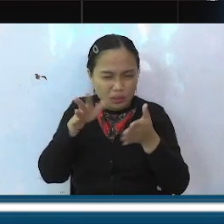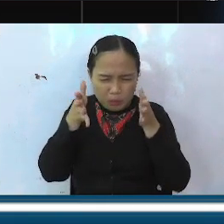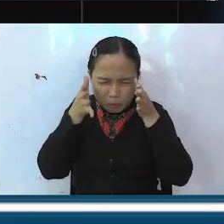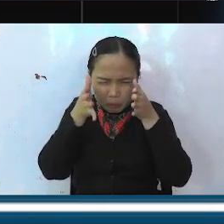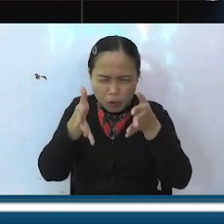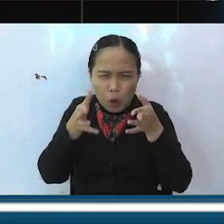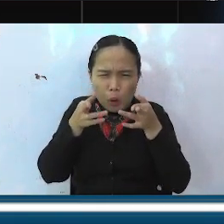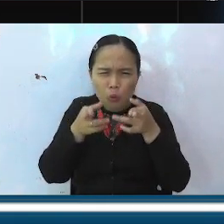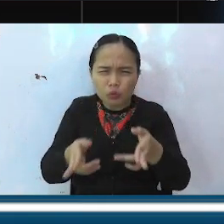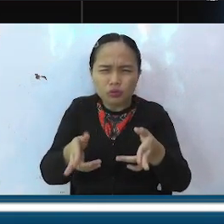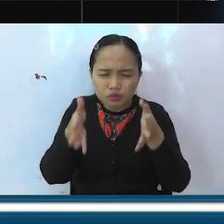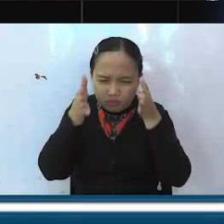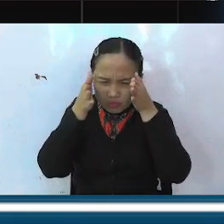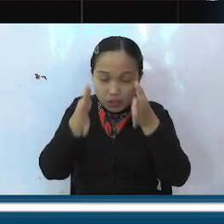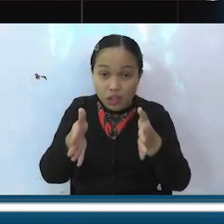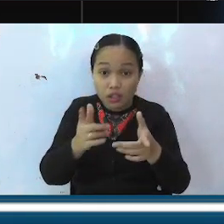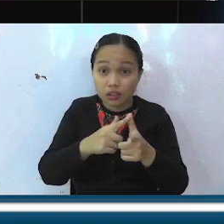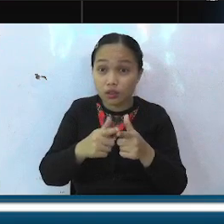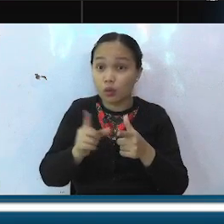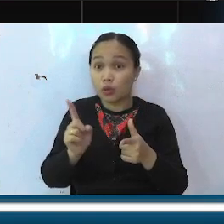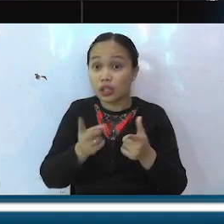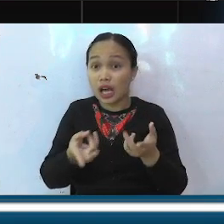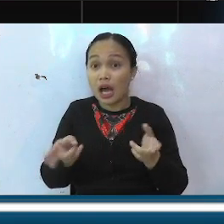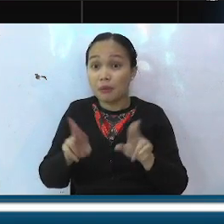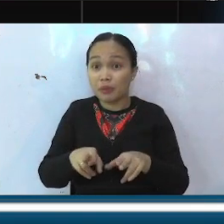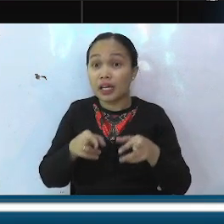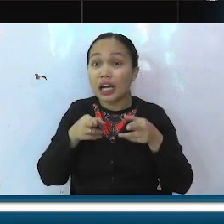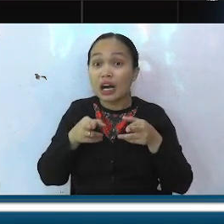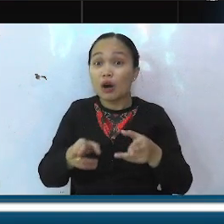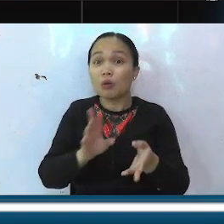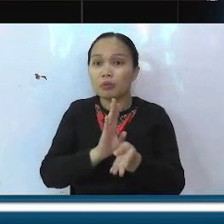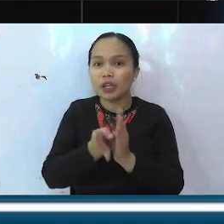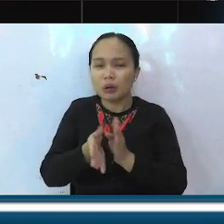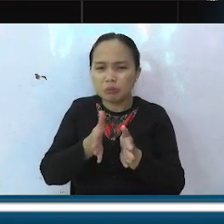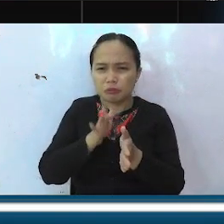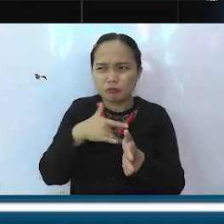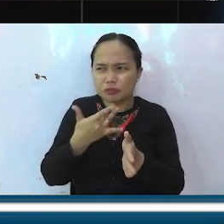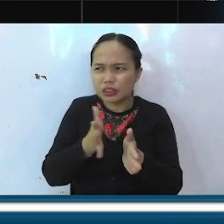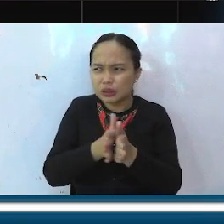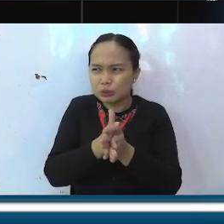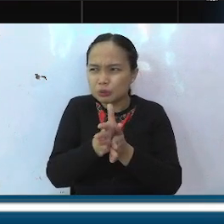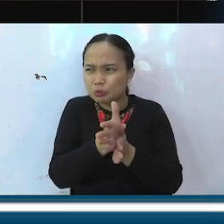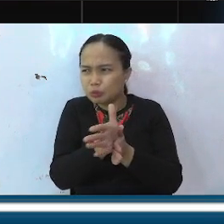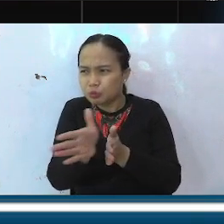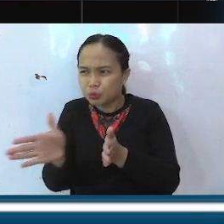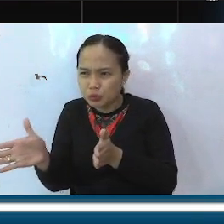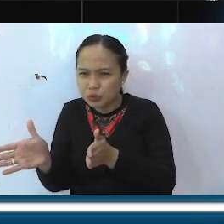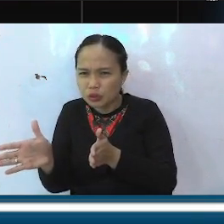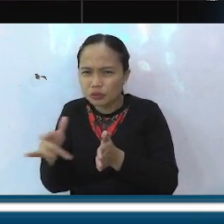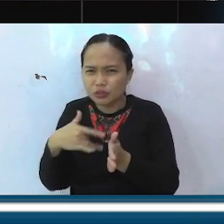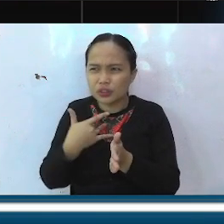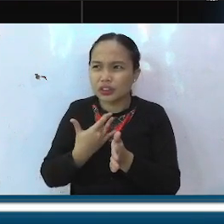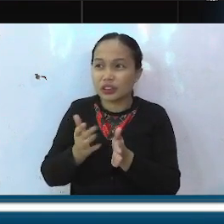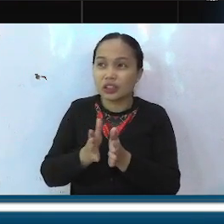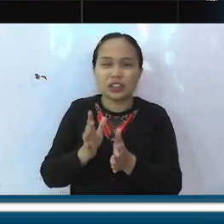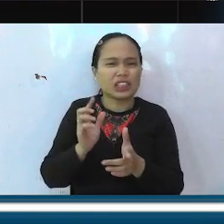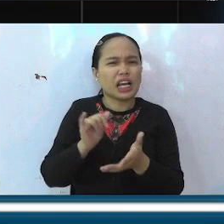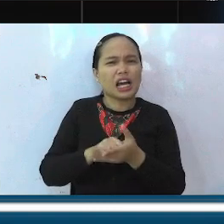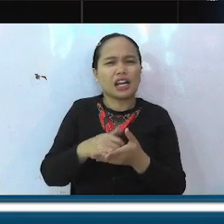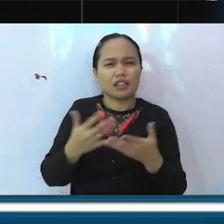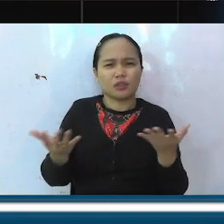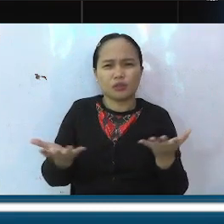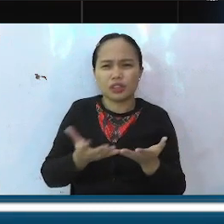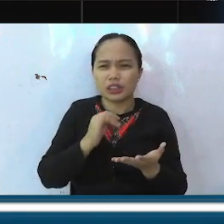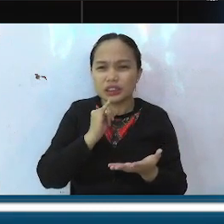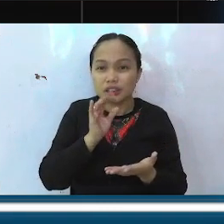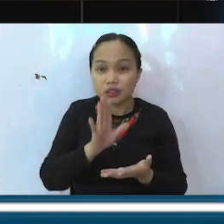you know what happened to that row? That row started going crooked. Yeah. All right. Well, that path, that row is your